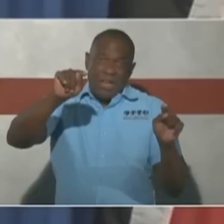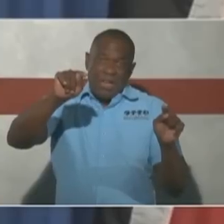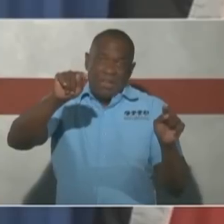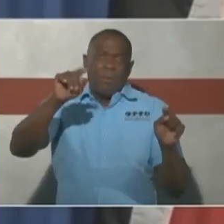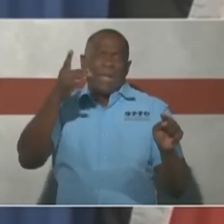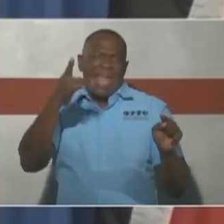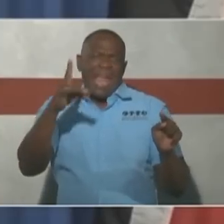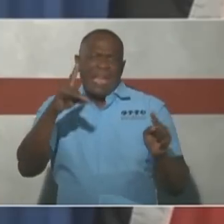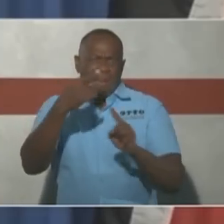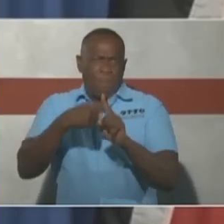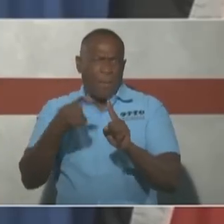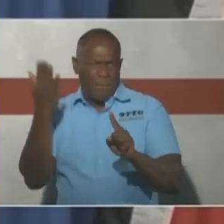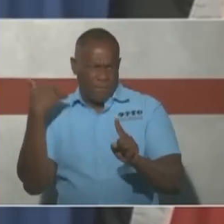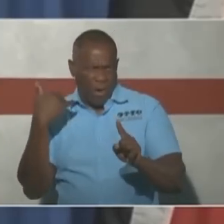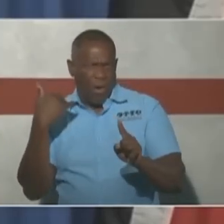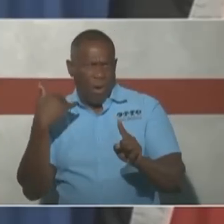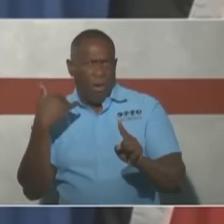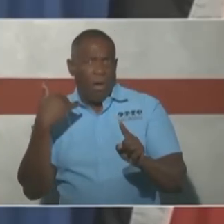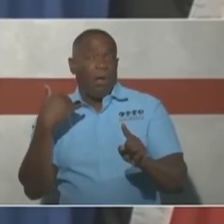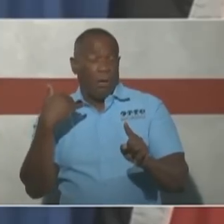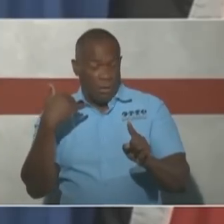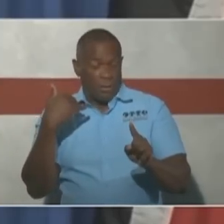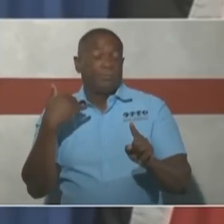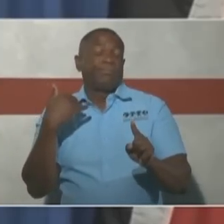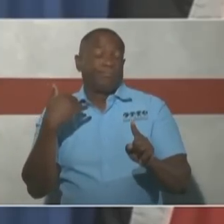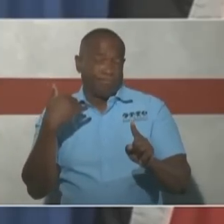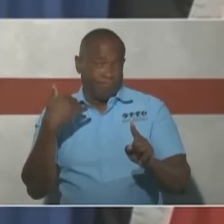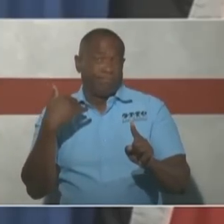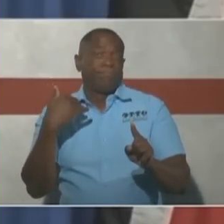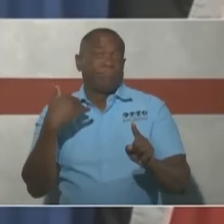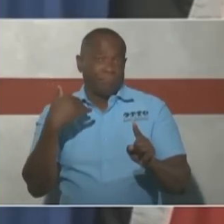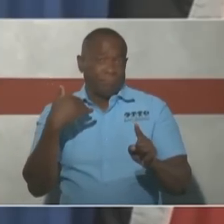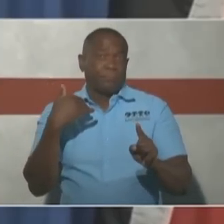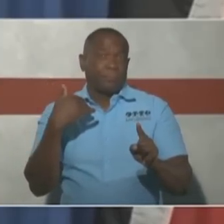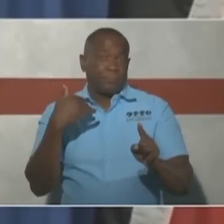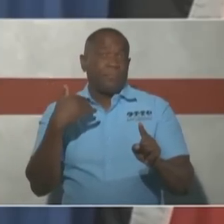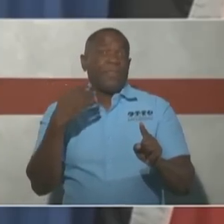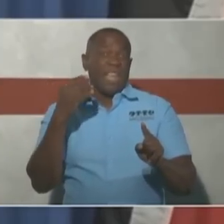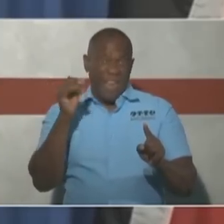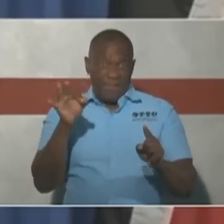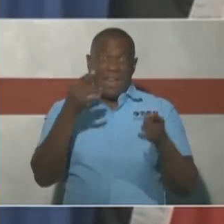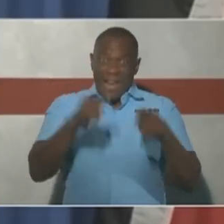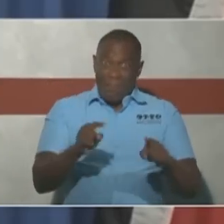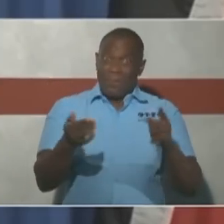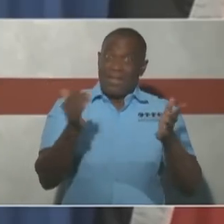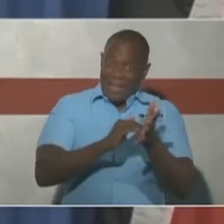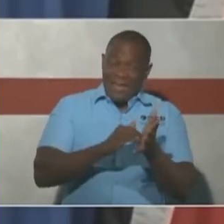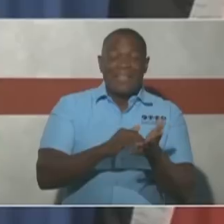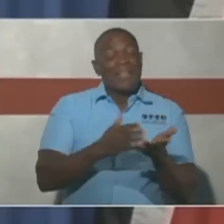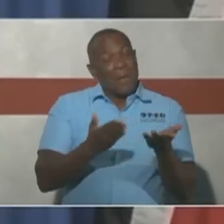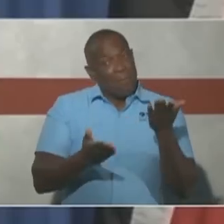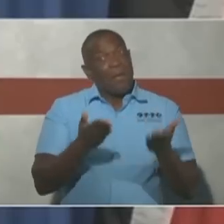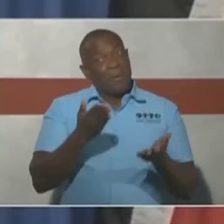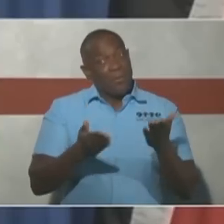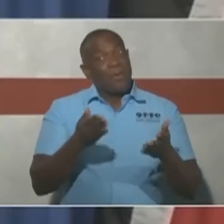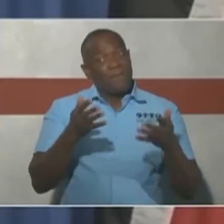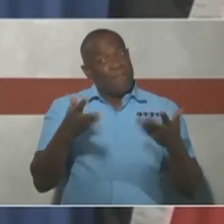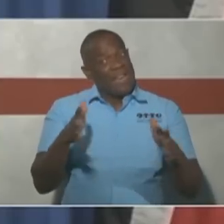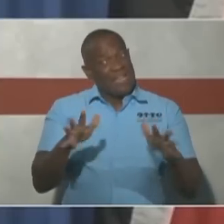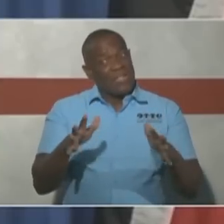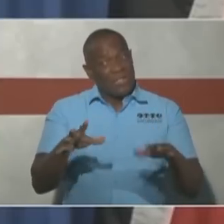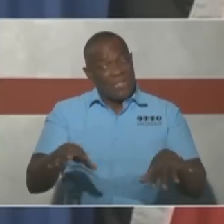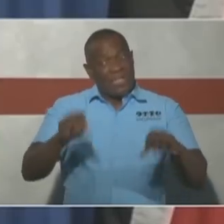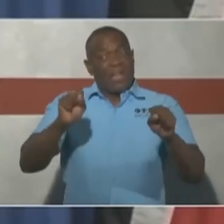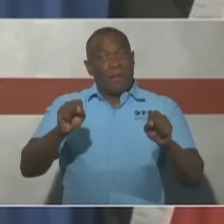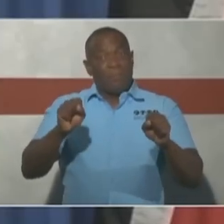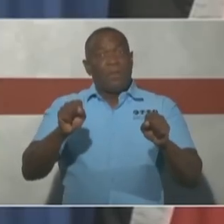February, with a Carnival somewhere in there, over next 4, how many weeks you have left in Carnival? The projection is that